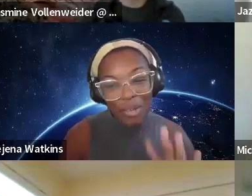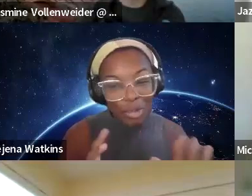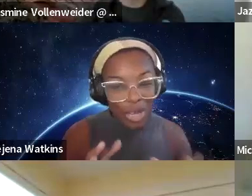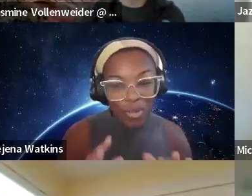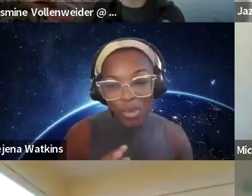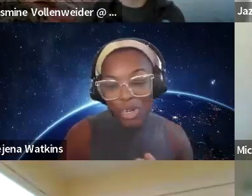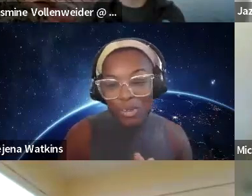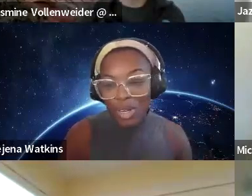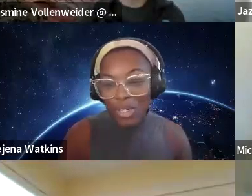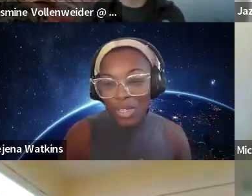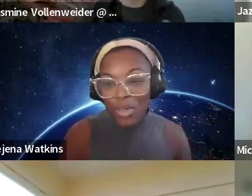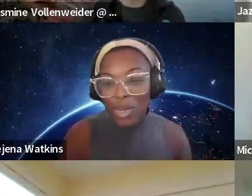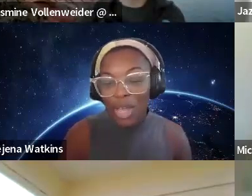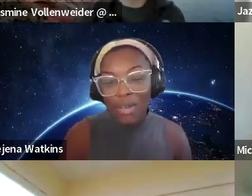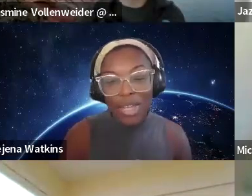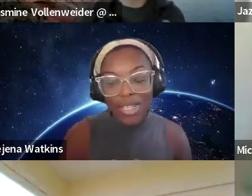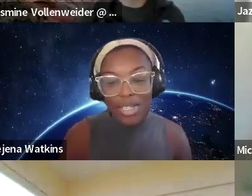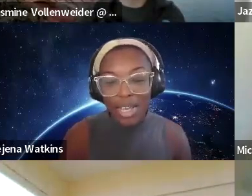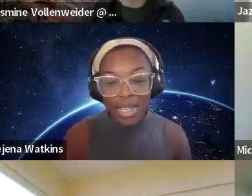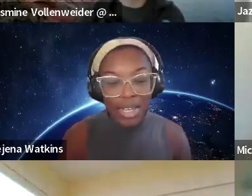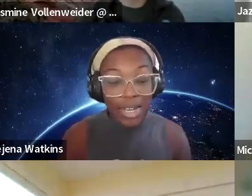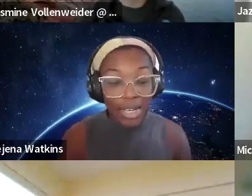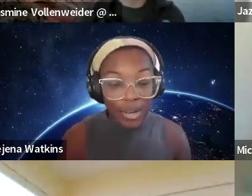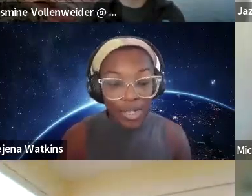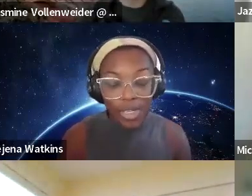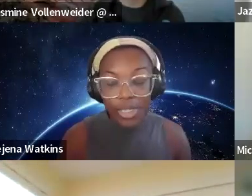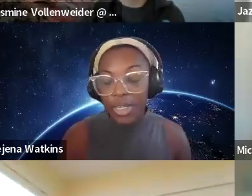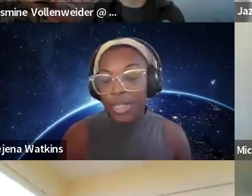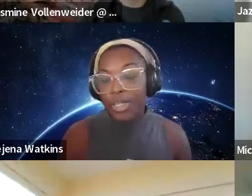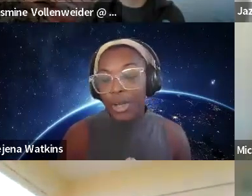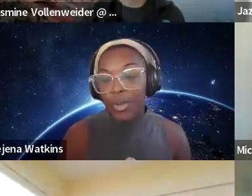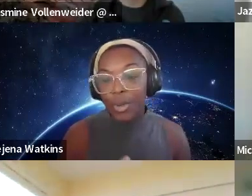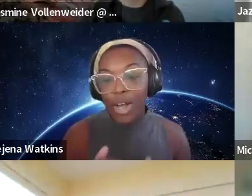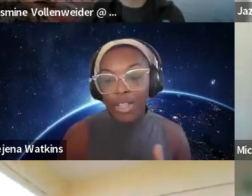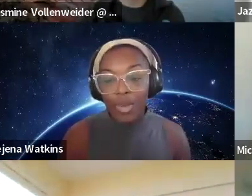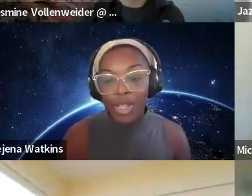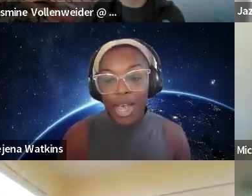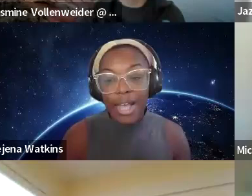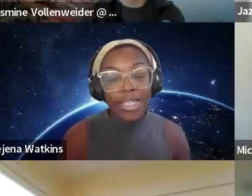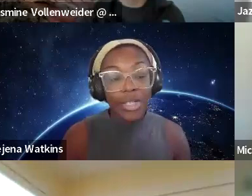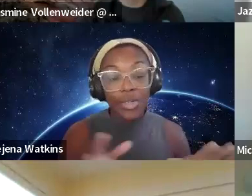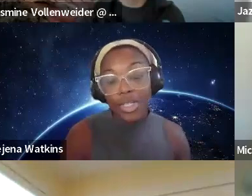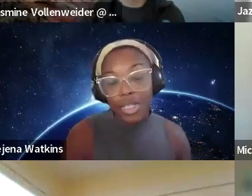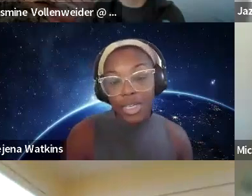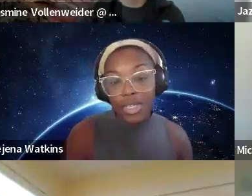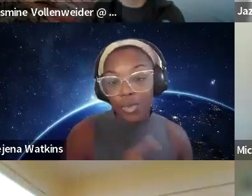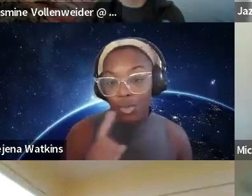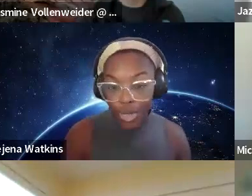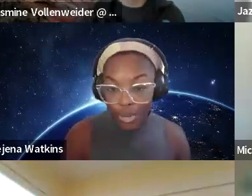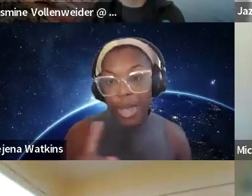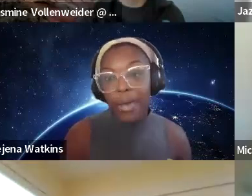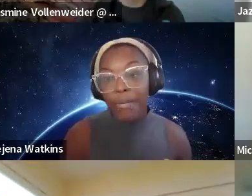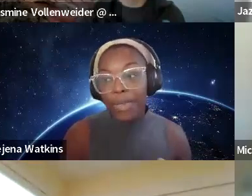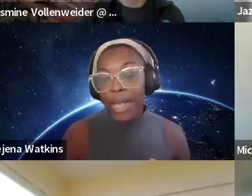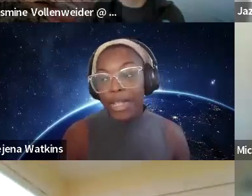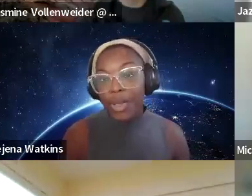we have some cell phone stuff in there too, and we have access to like data services. So we provide them with access to these things, rent